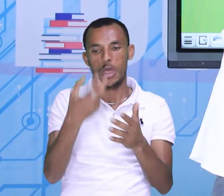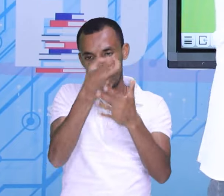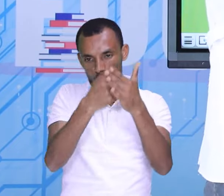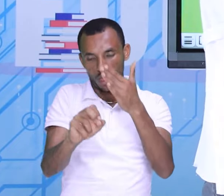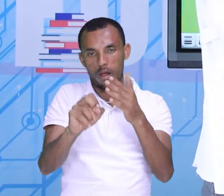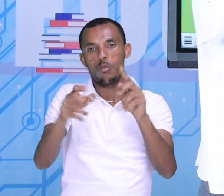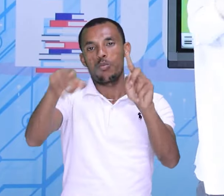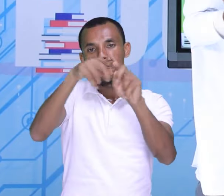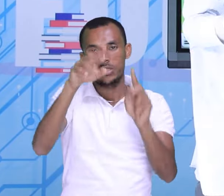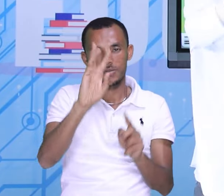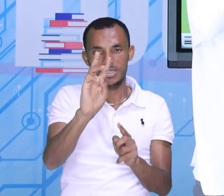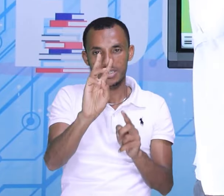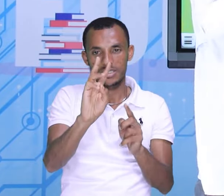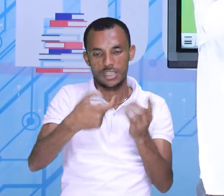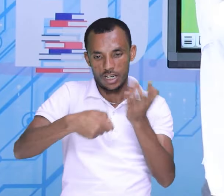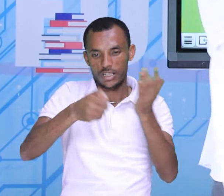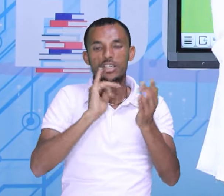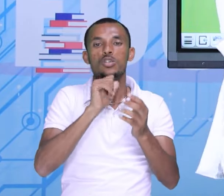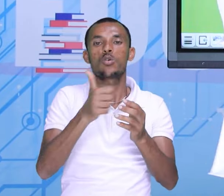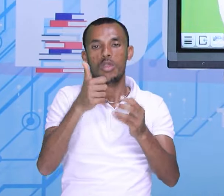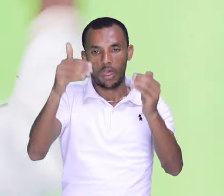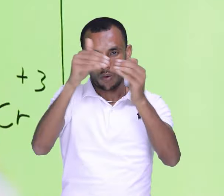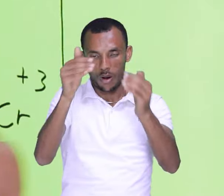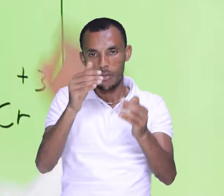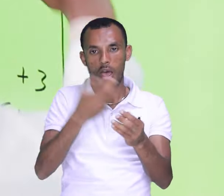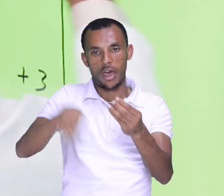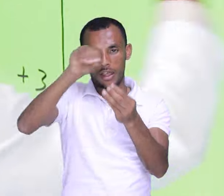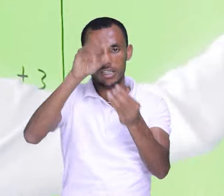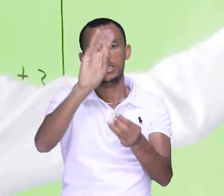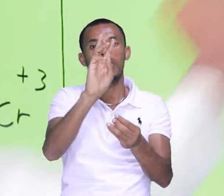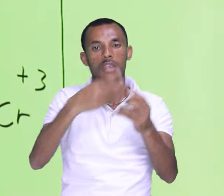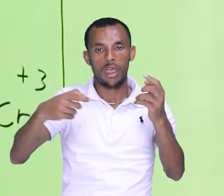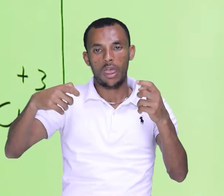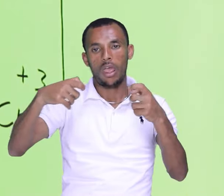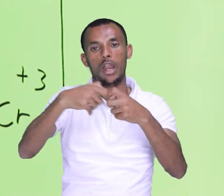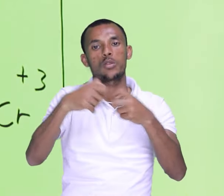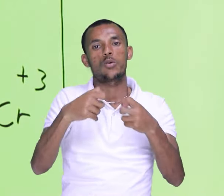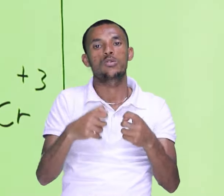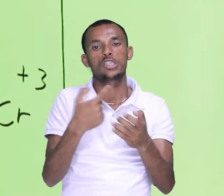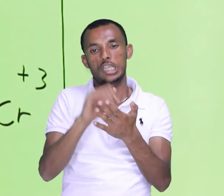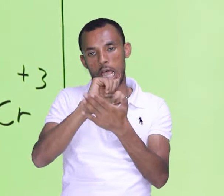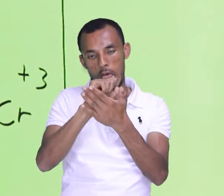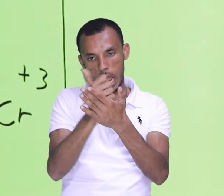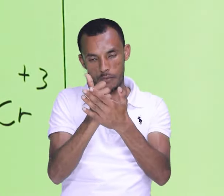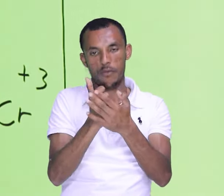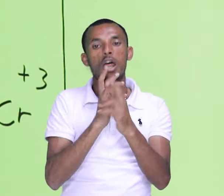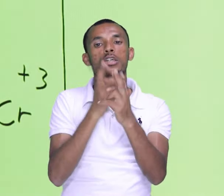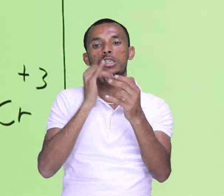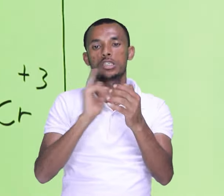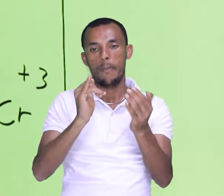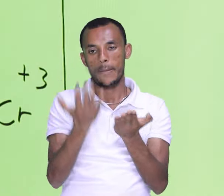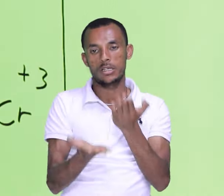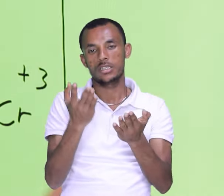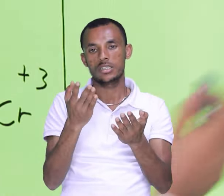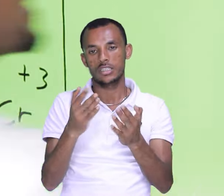positive 6. The charge is not equal. By addition of how many electron? By addition of 6 electron, this half reaction is balanced. Which one? The reduction